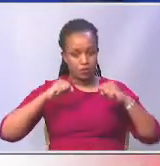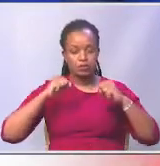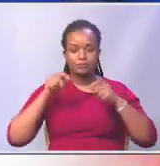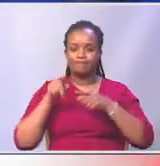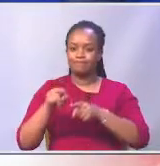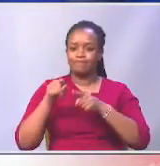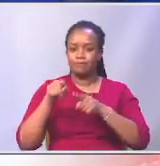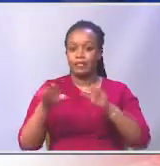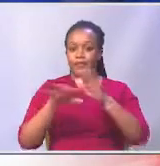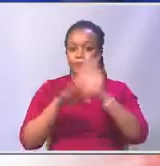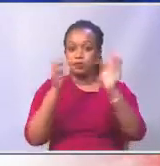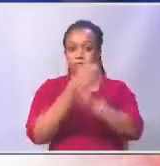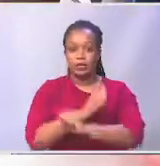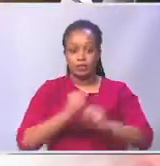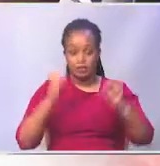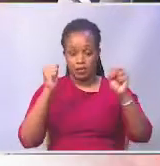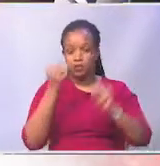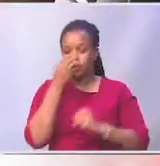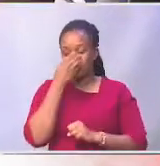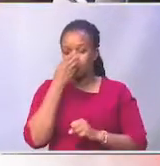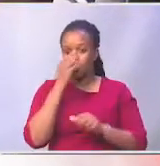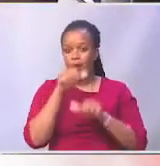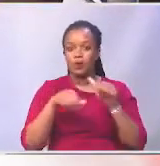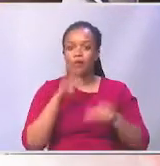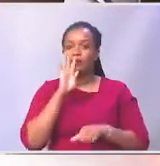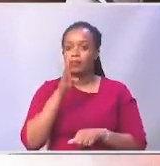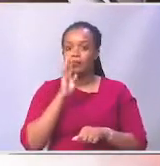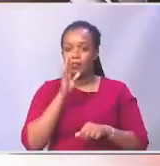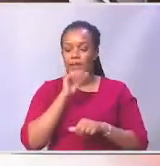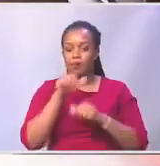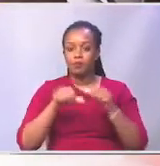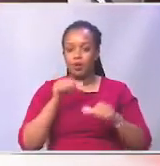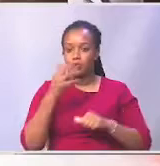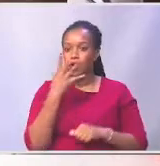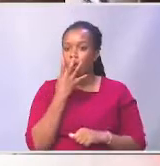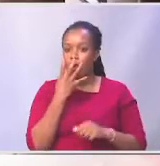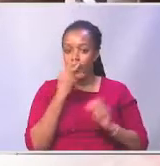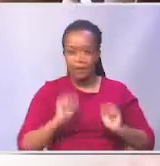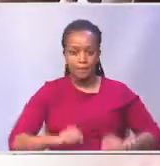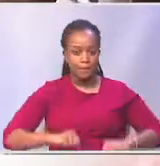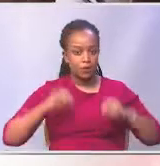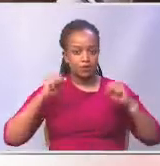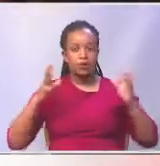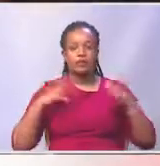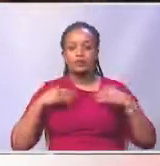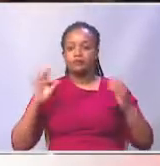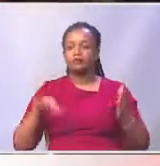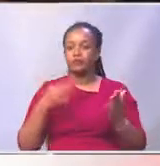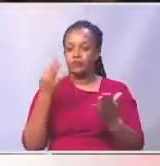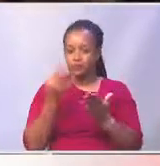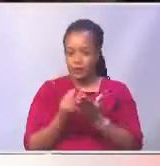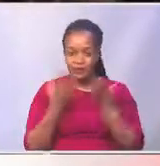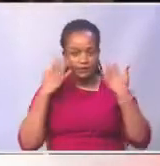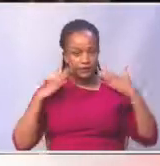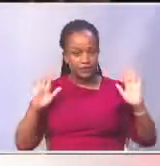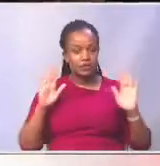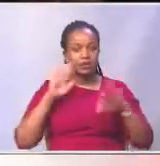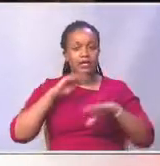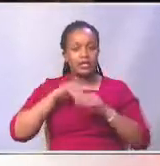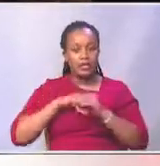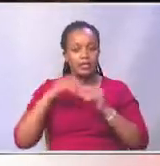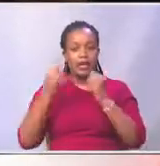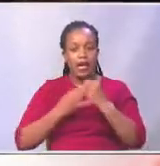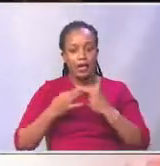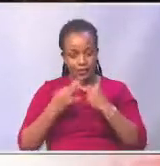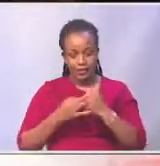President William Ruto over his recent remarks for the ODM boss to accept defeat in August elections. According to